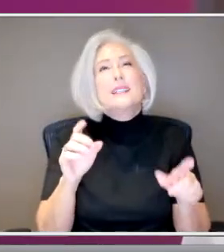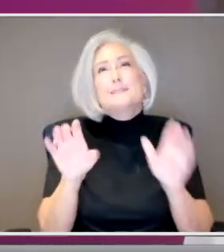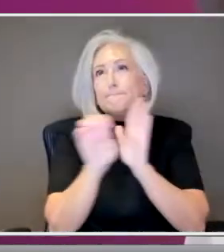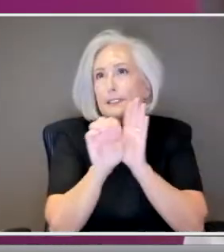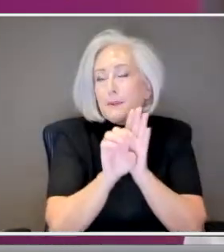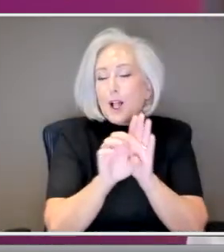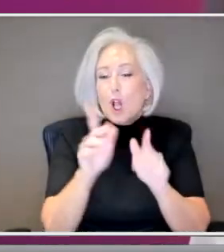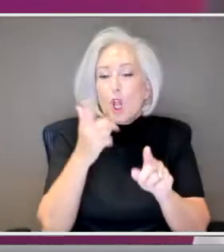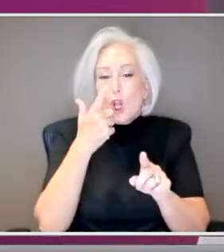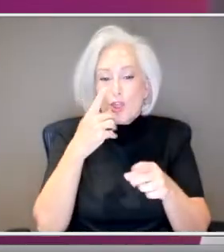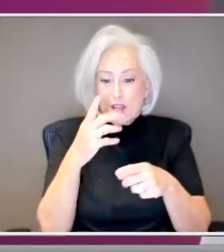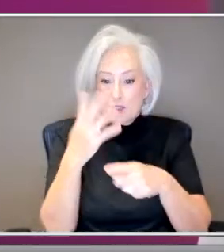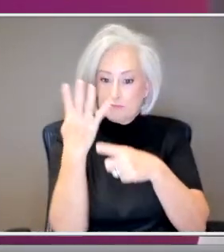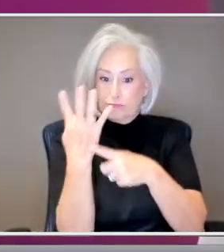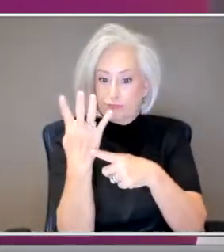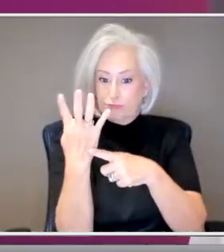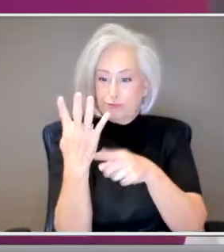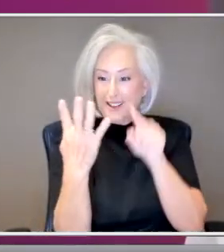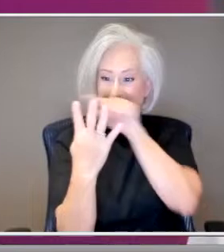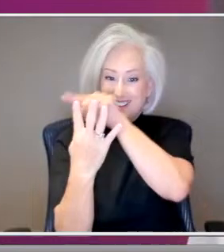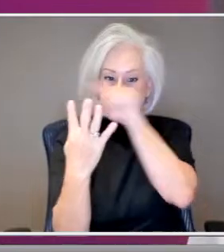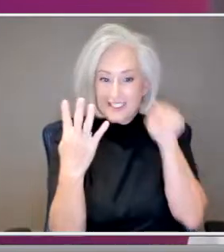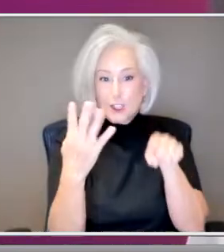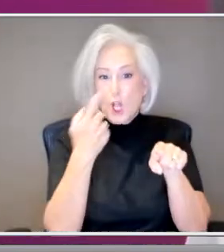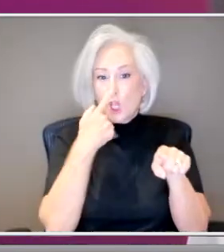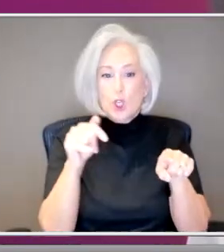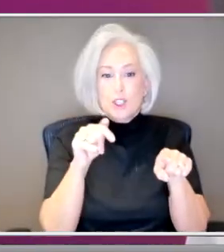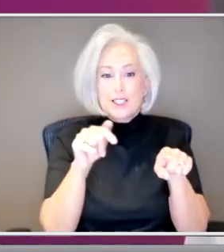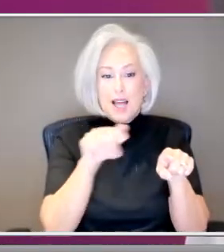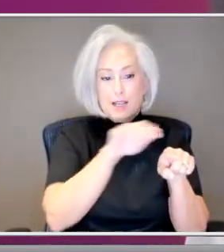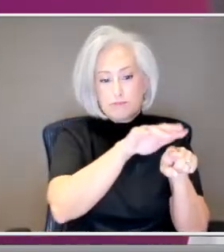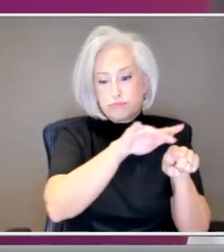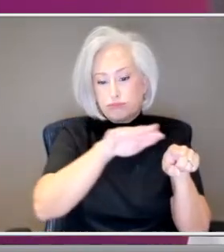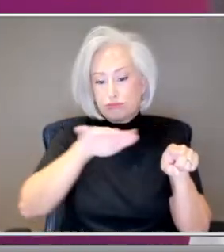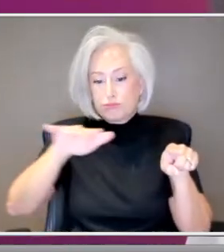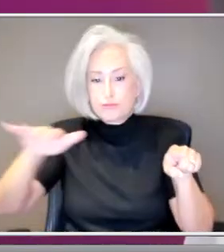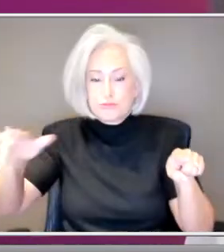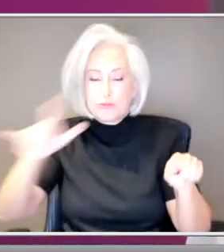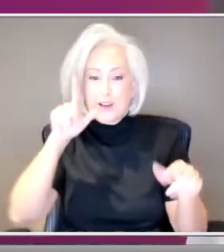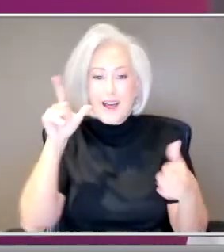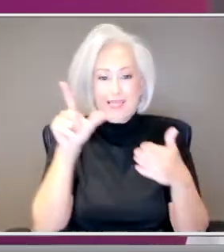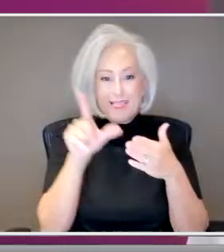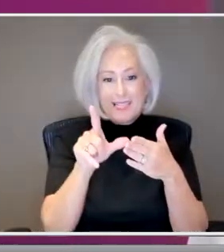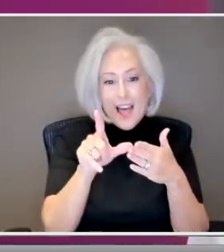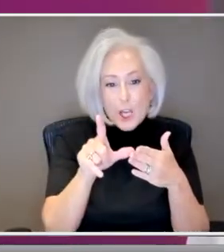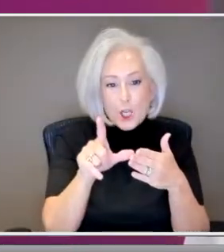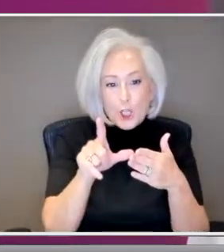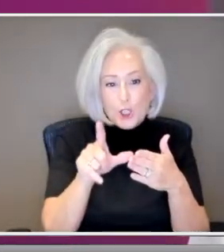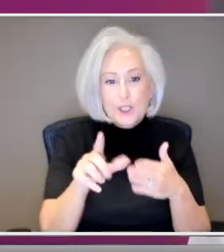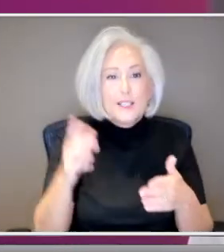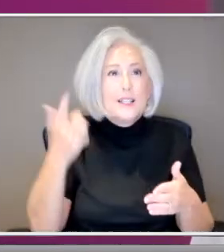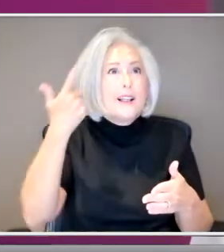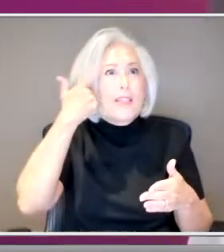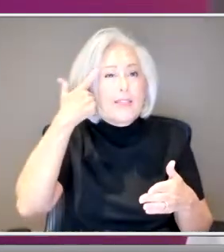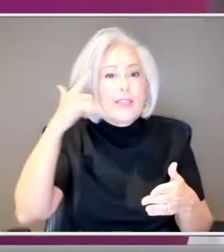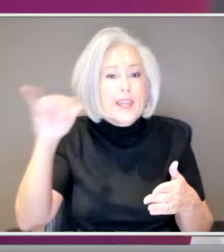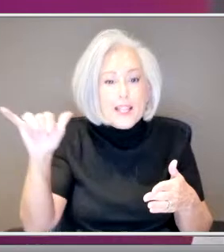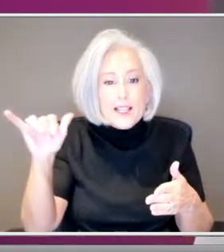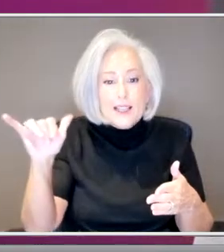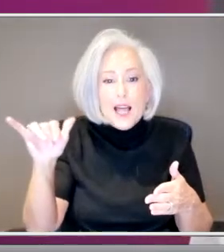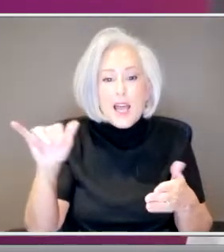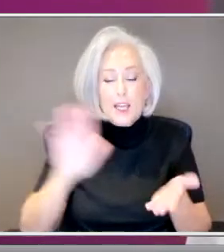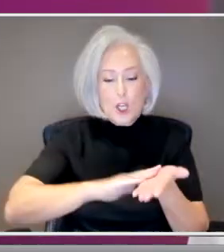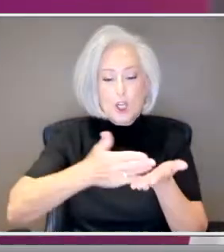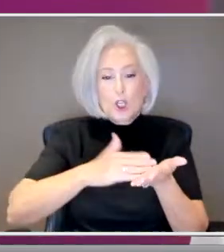And think of it like recipes in a book, in a cookbook. And we're trying to see are there any spelling mistakes? So instead of